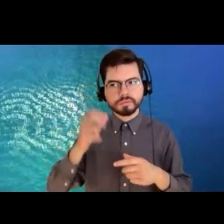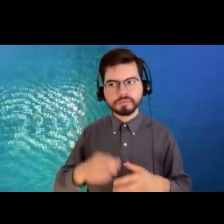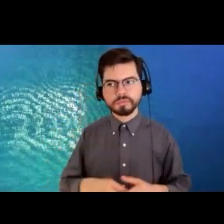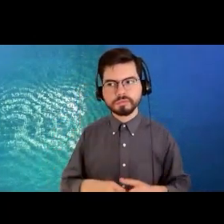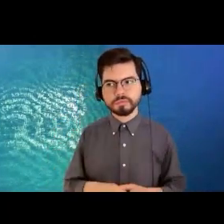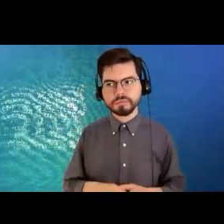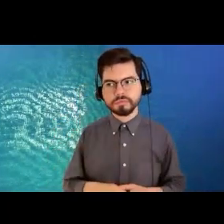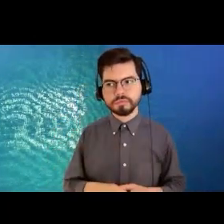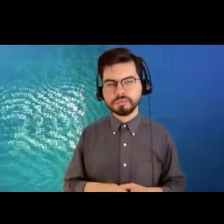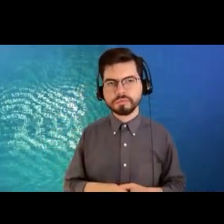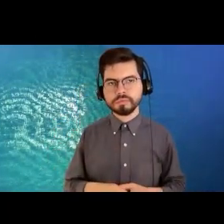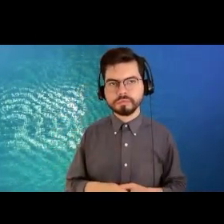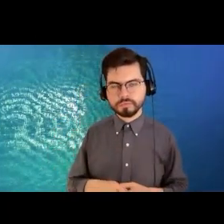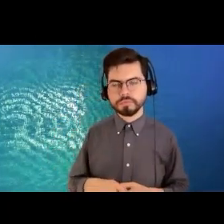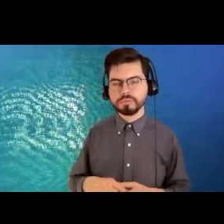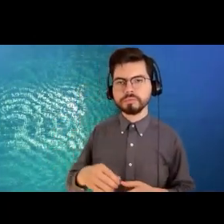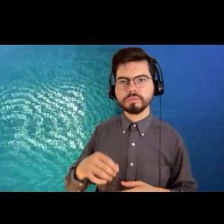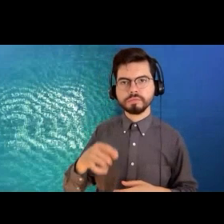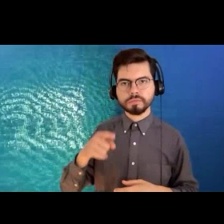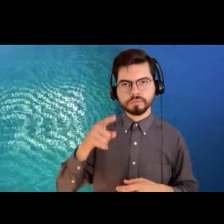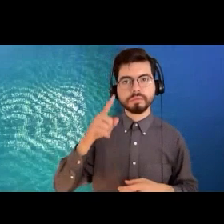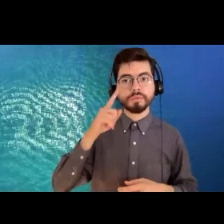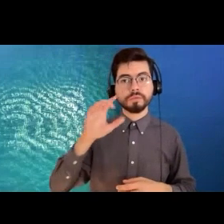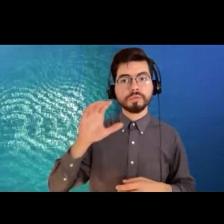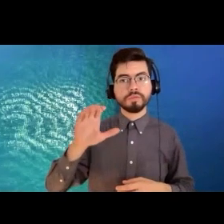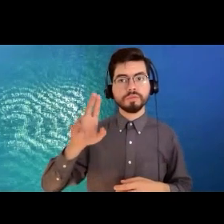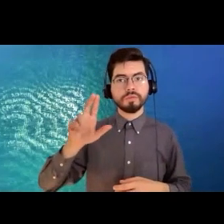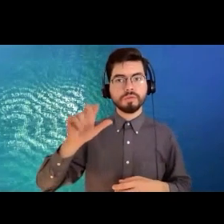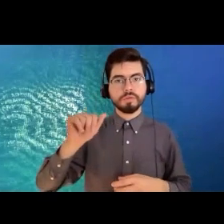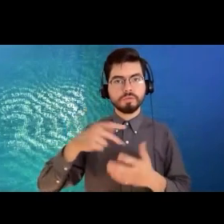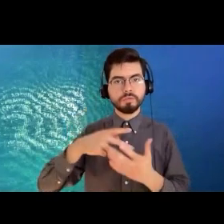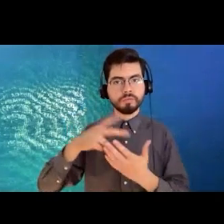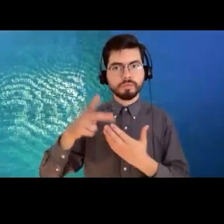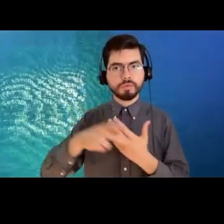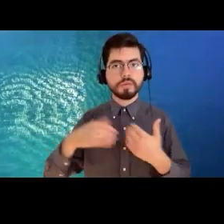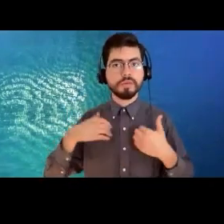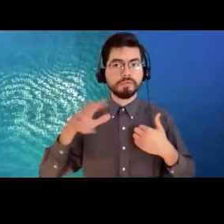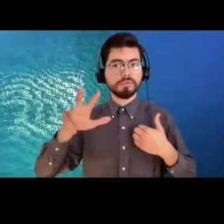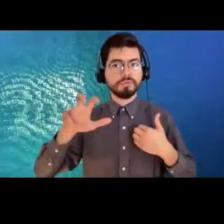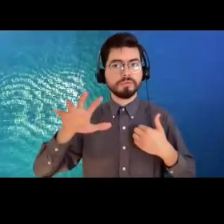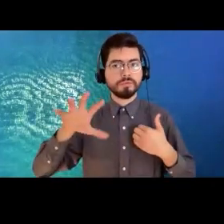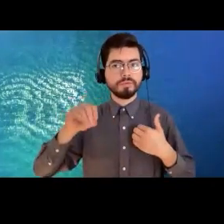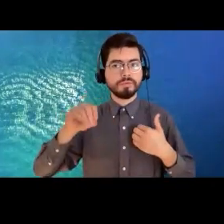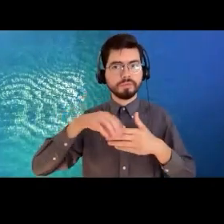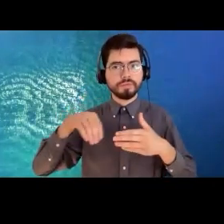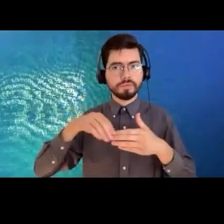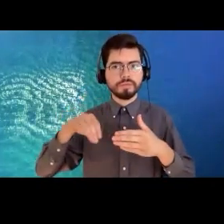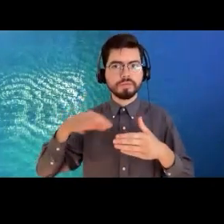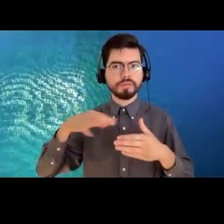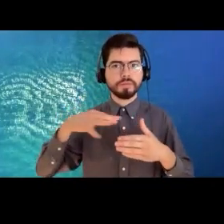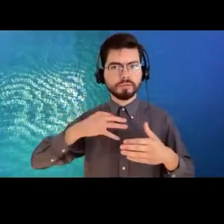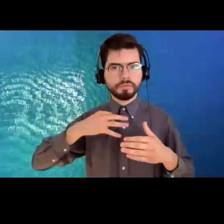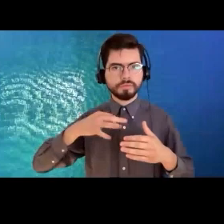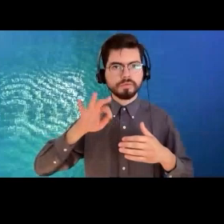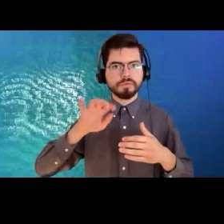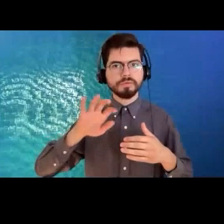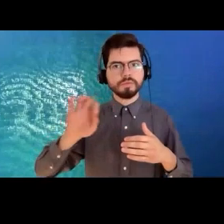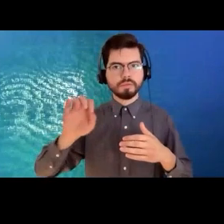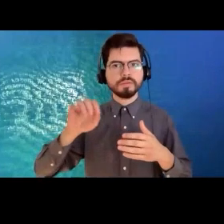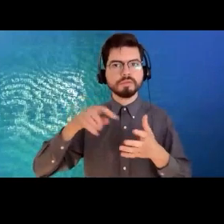So under the CUA program, so there is like a $350 application fee that you pay at the beginning of the year. And then you have what we